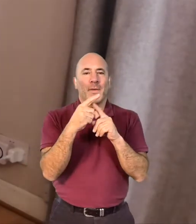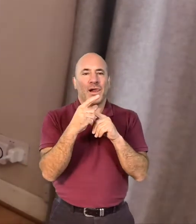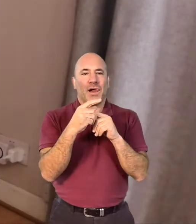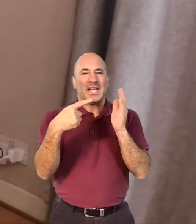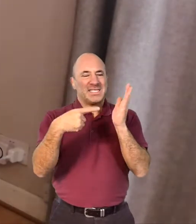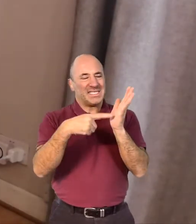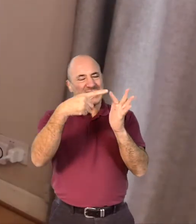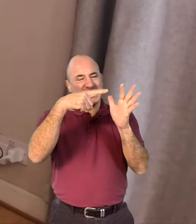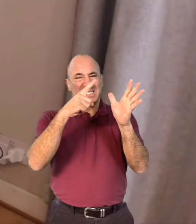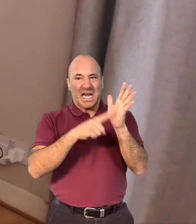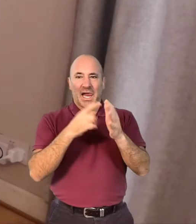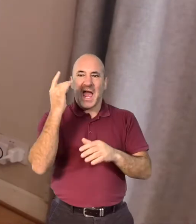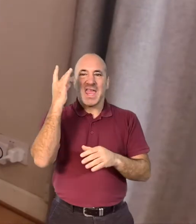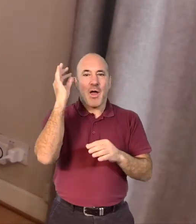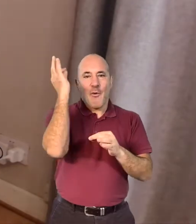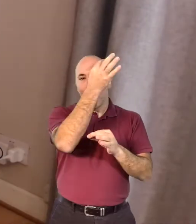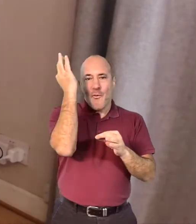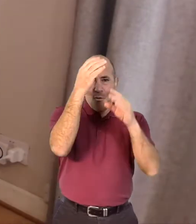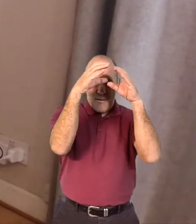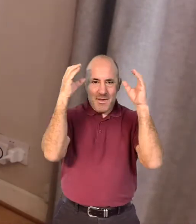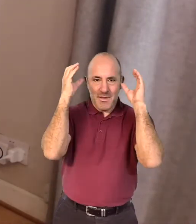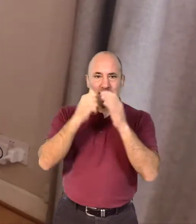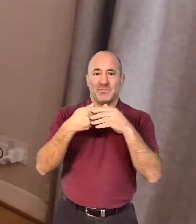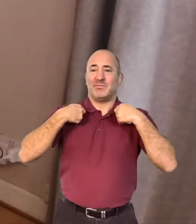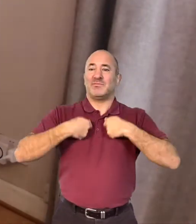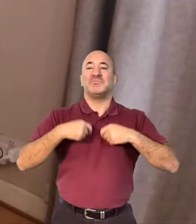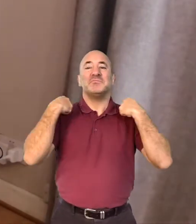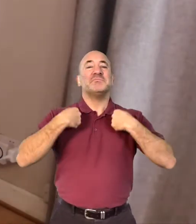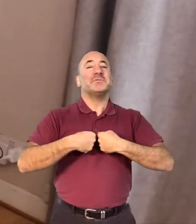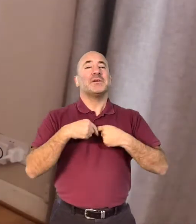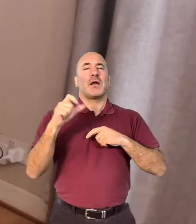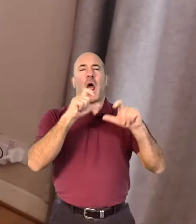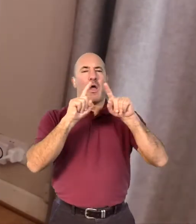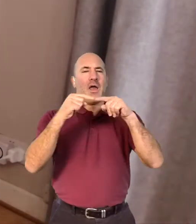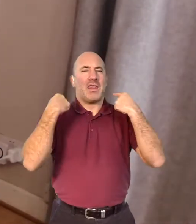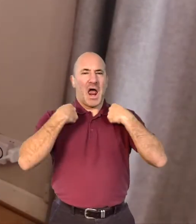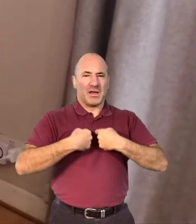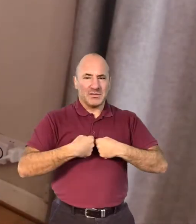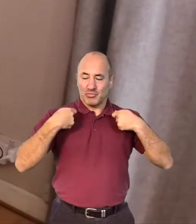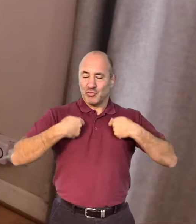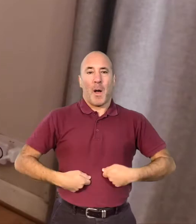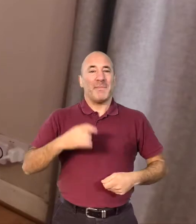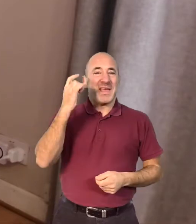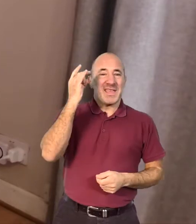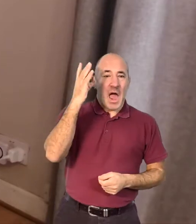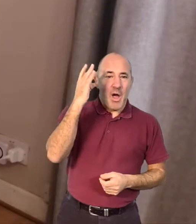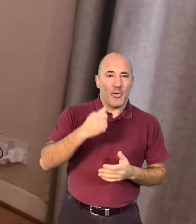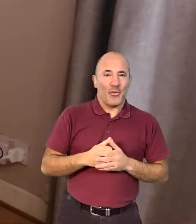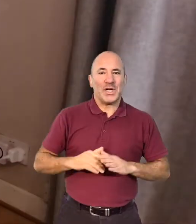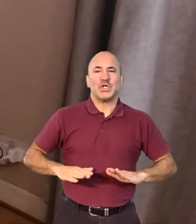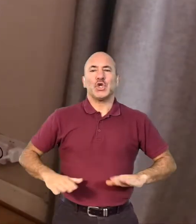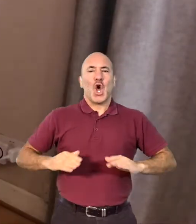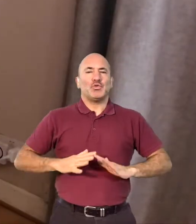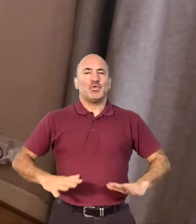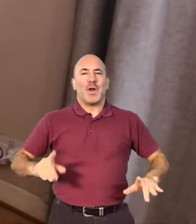yellow. She's wearing a multicoloured necklace, a yellow top and a long floating